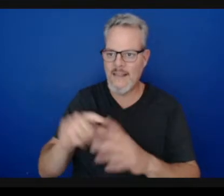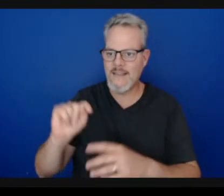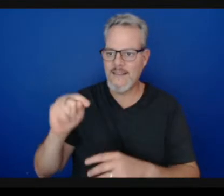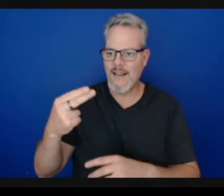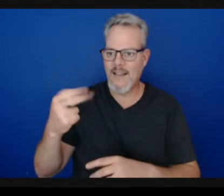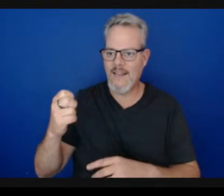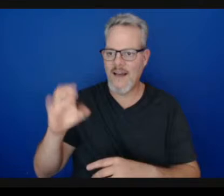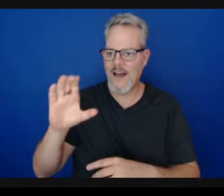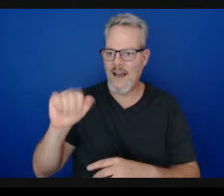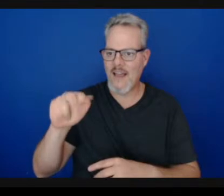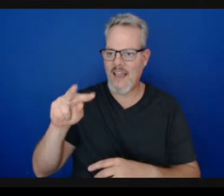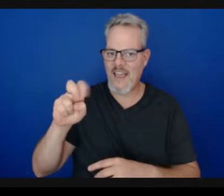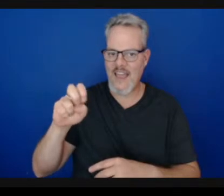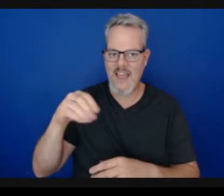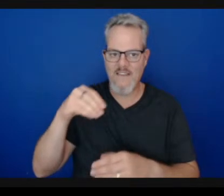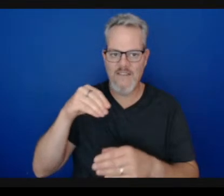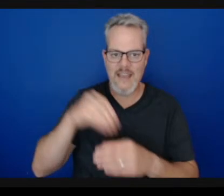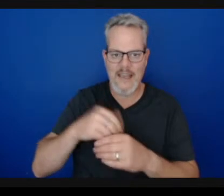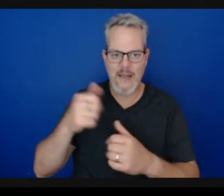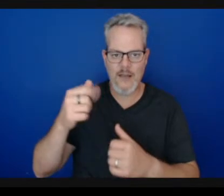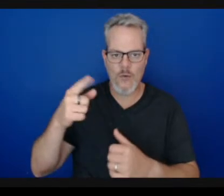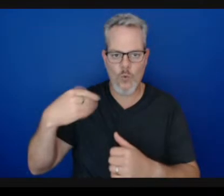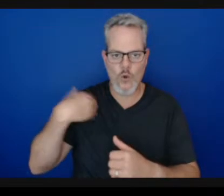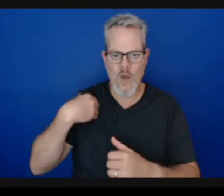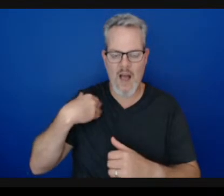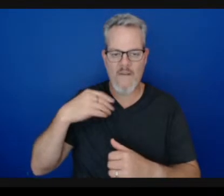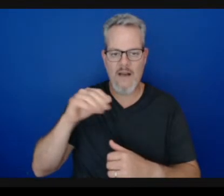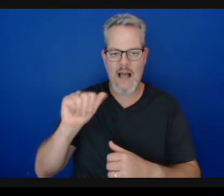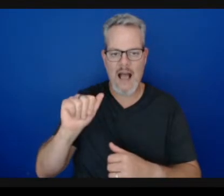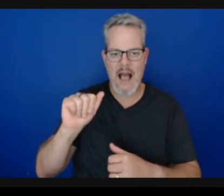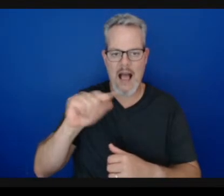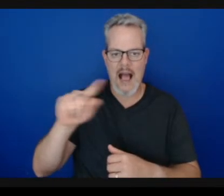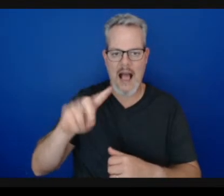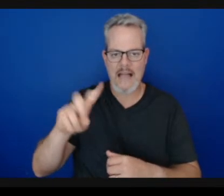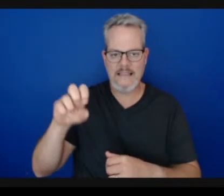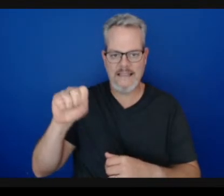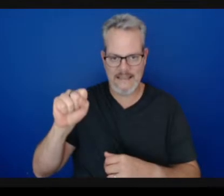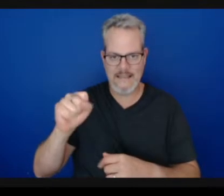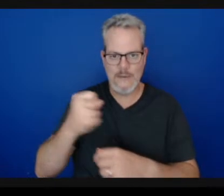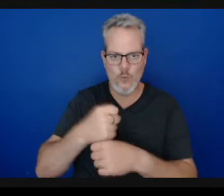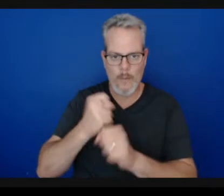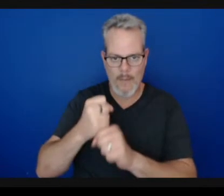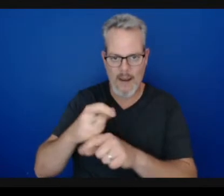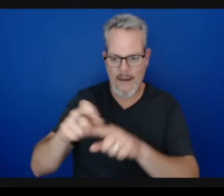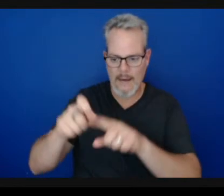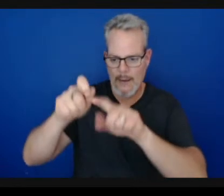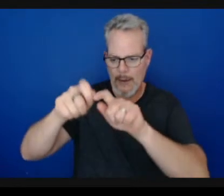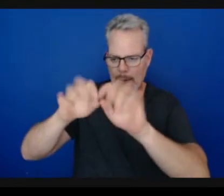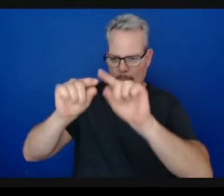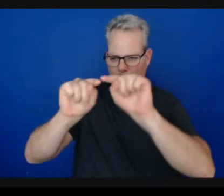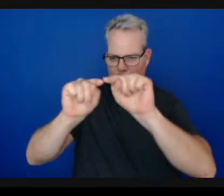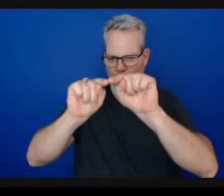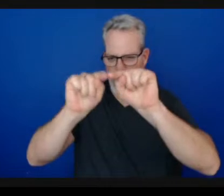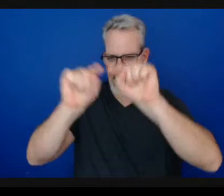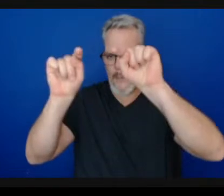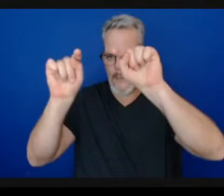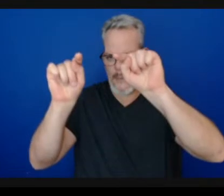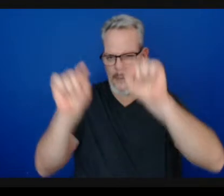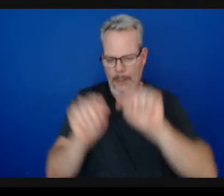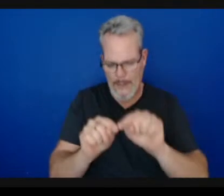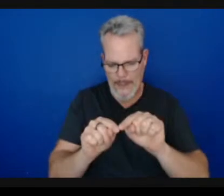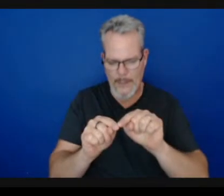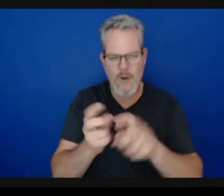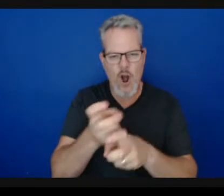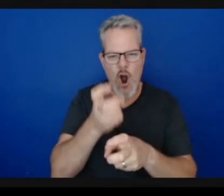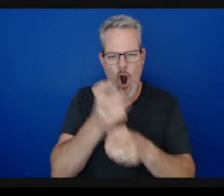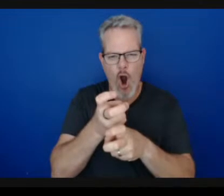which adzes were made, right? And we actually know since then the adzes have to be made from a very hard rock